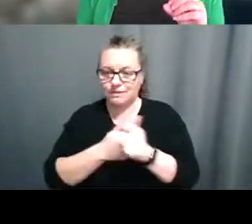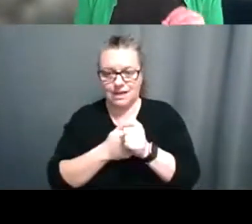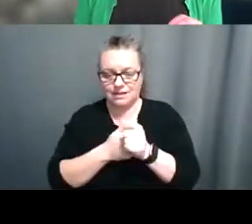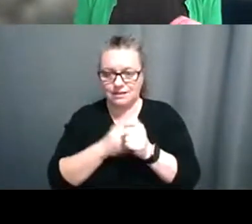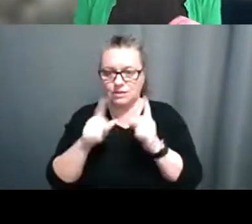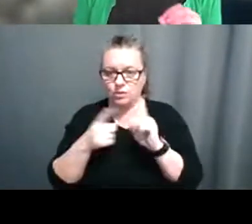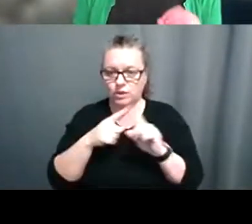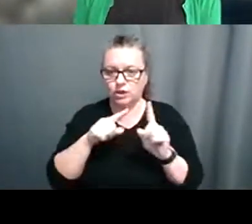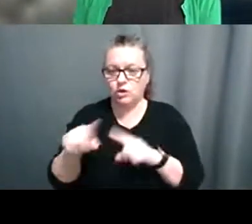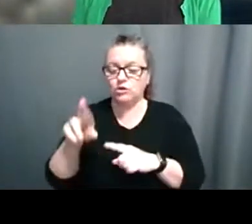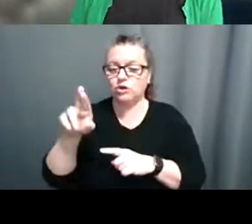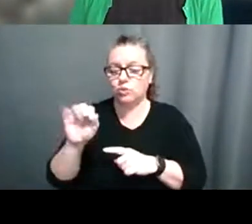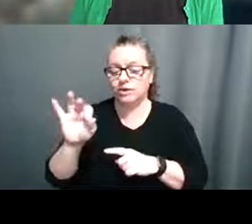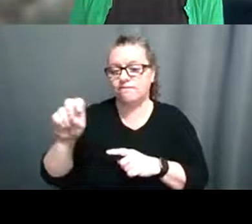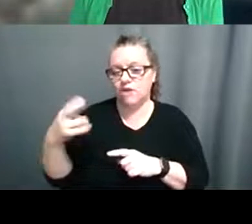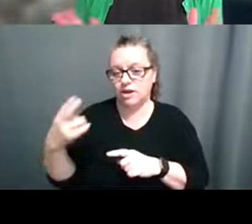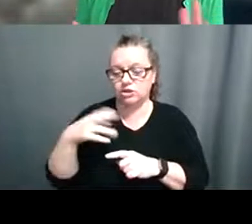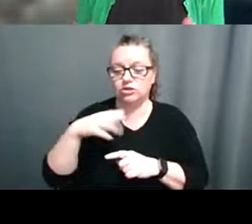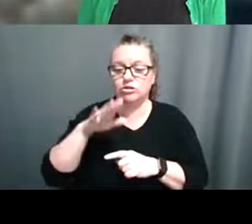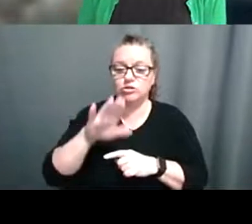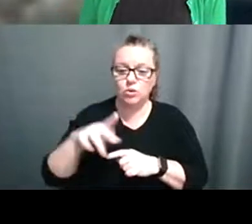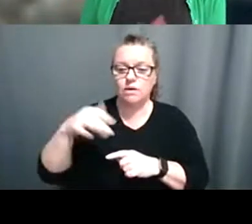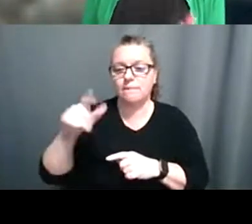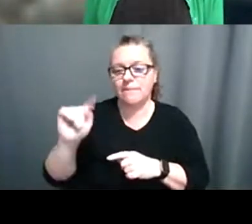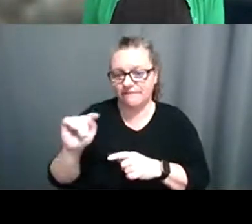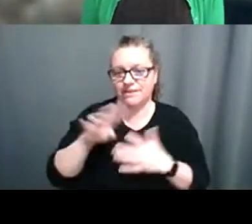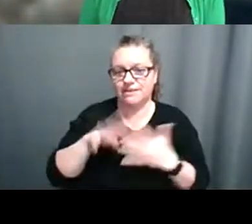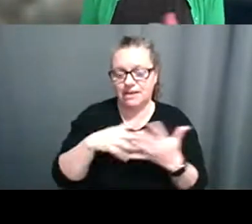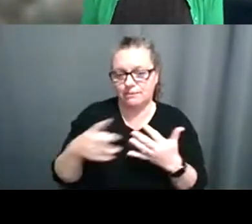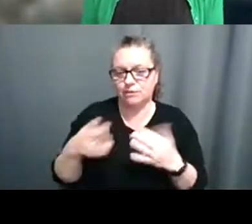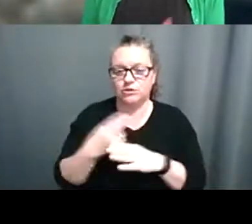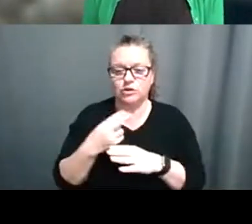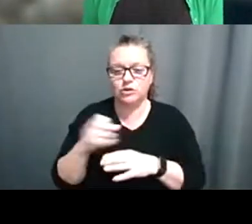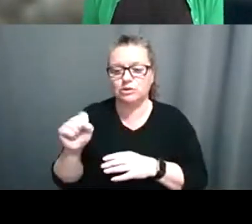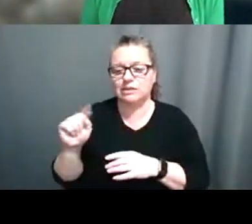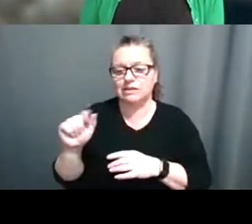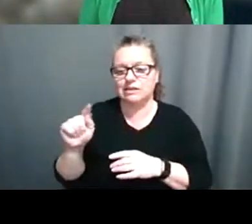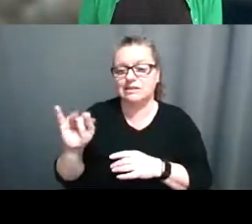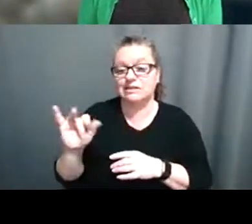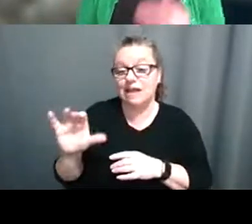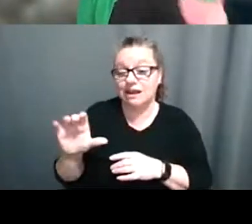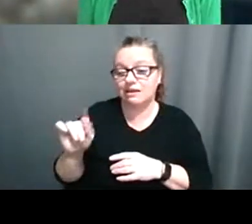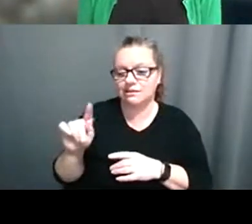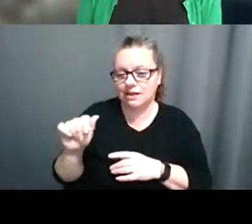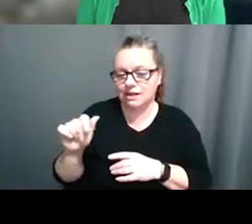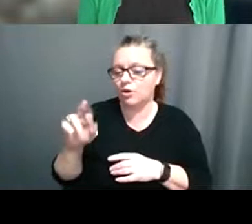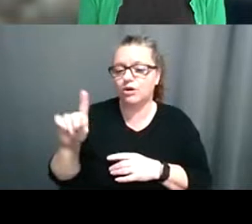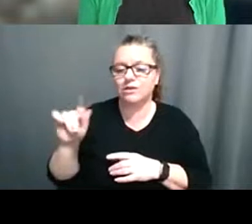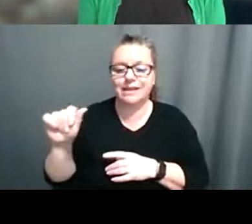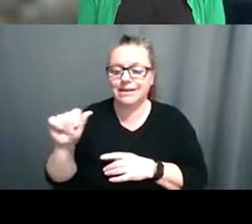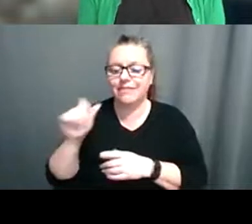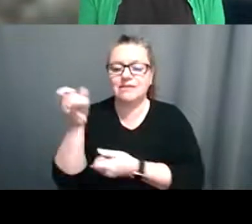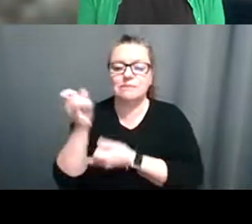go to refresh your pivot table. So I recommend using static data or data that won't be changing, data that's been